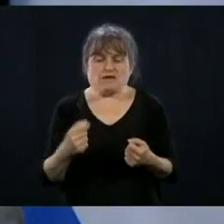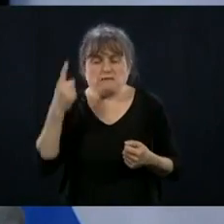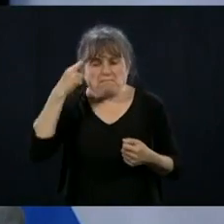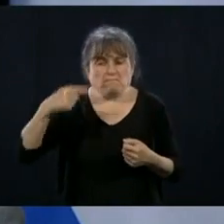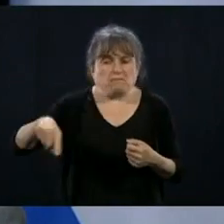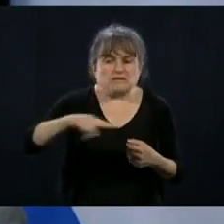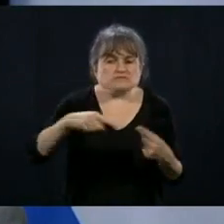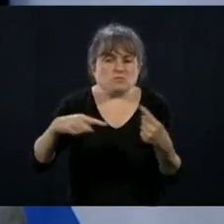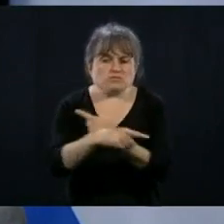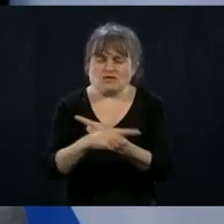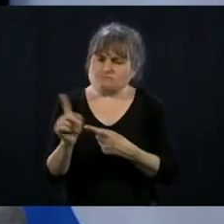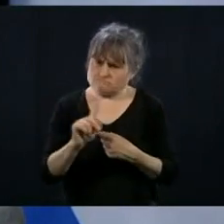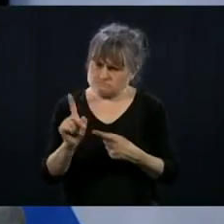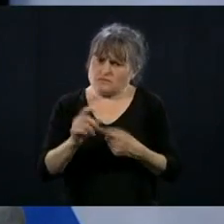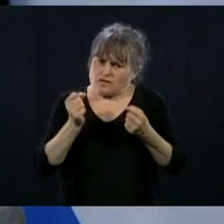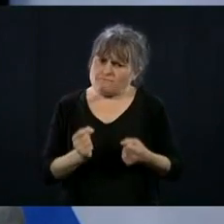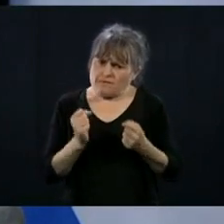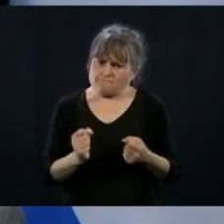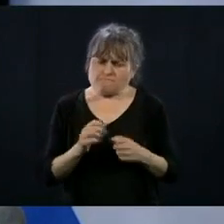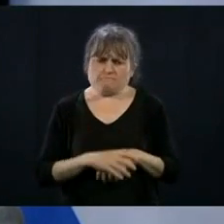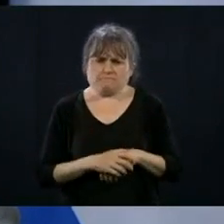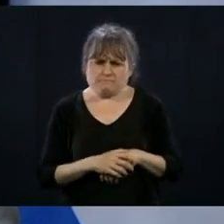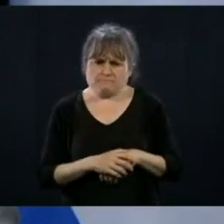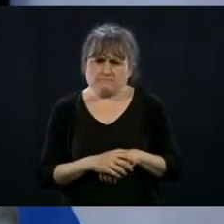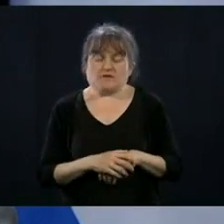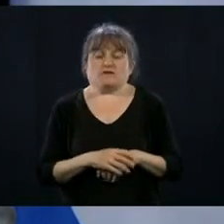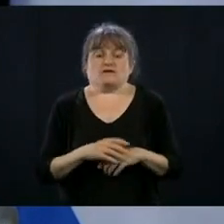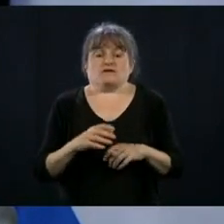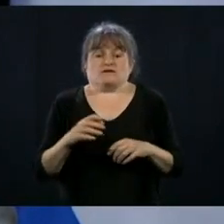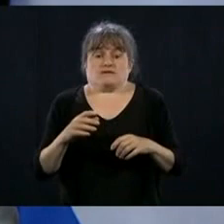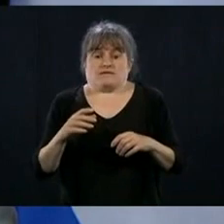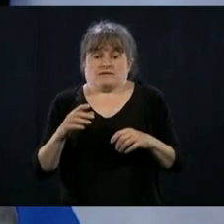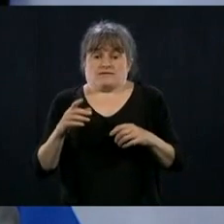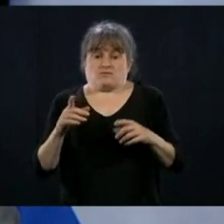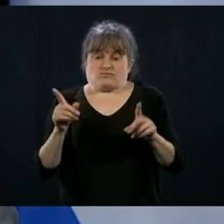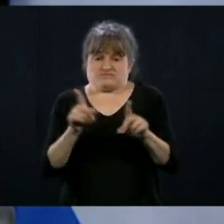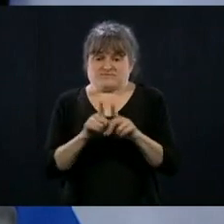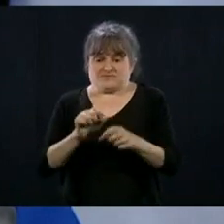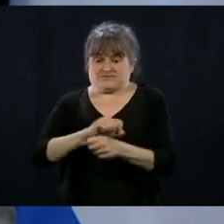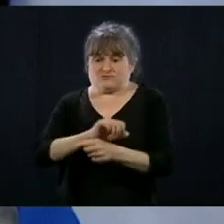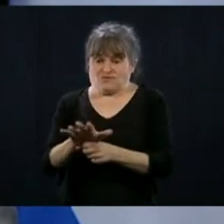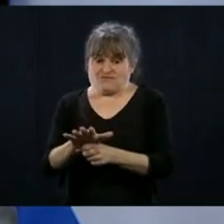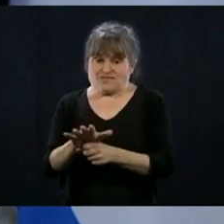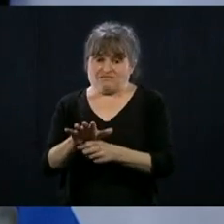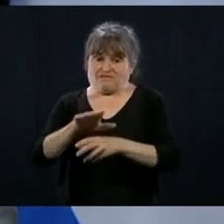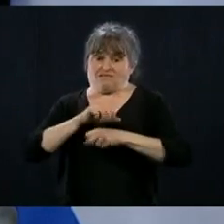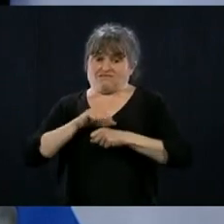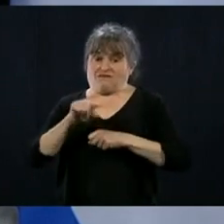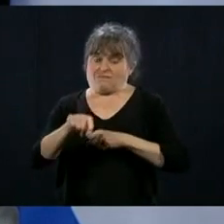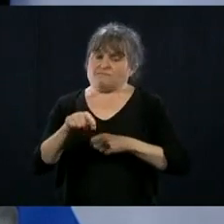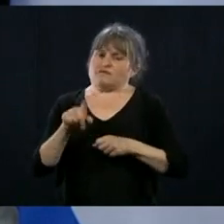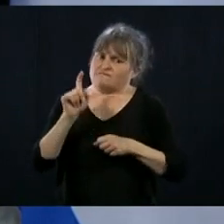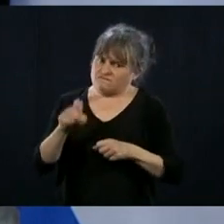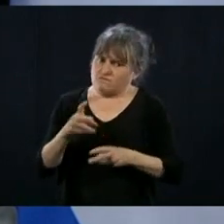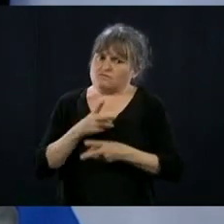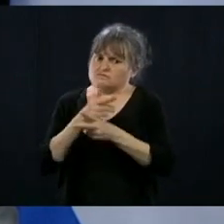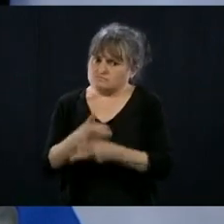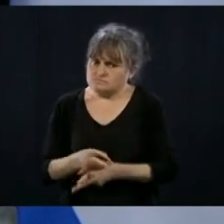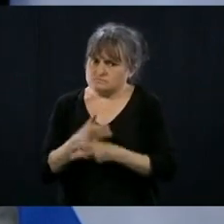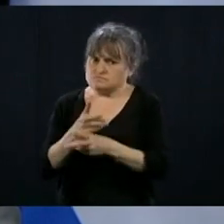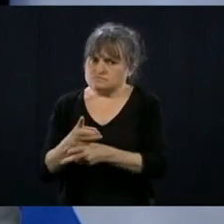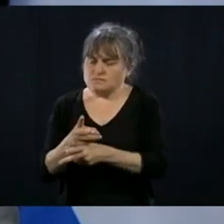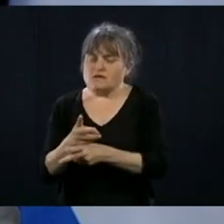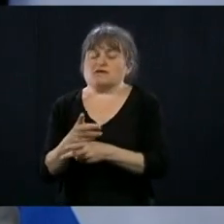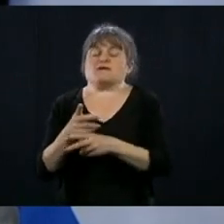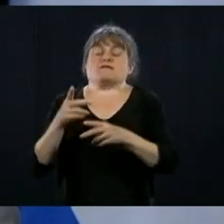even if people in the field don't have that impression. And as I said, beyond what is going to be used for the treatment of patients,